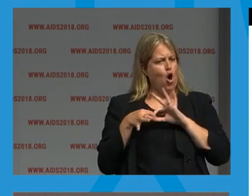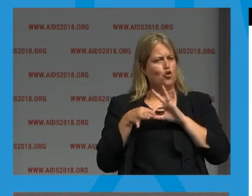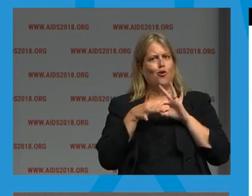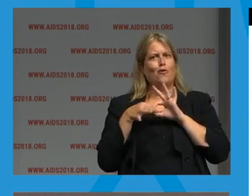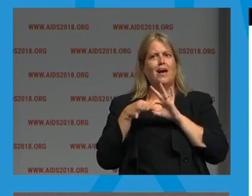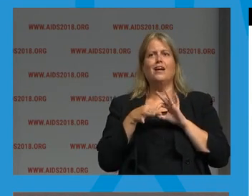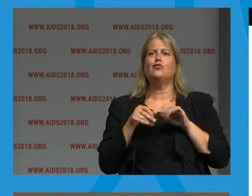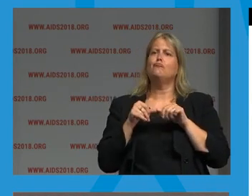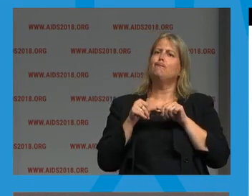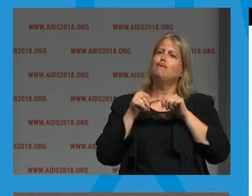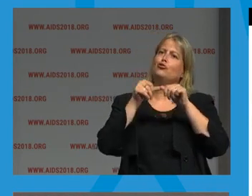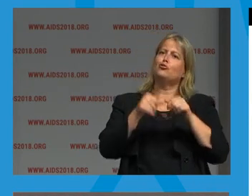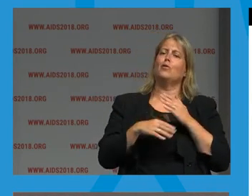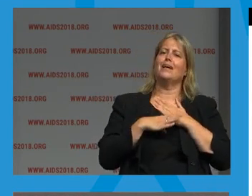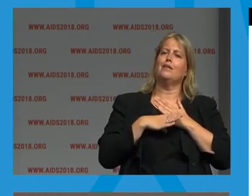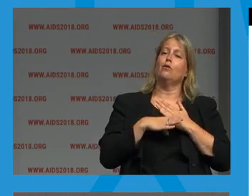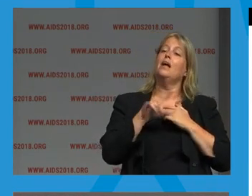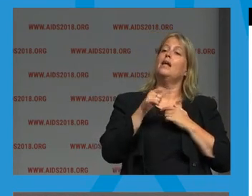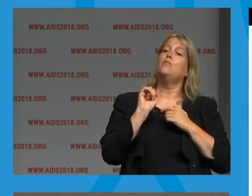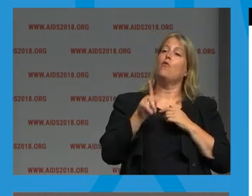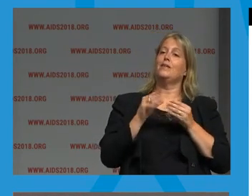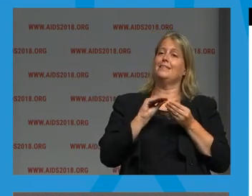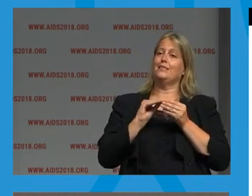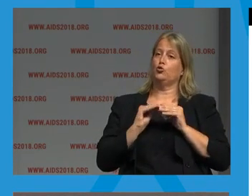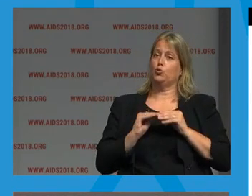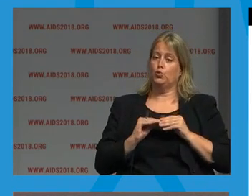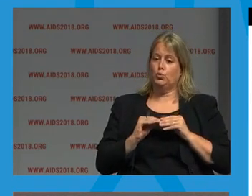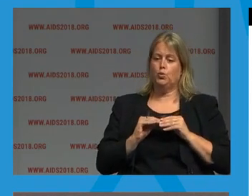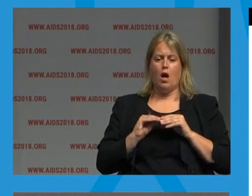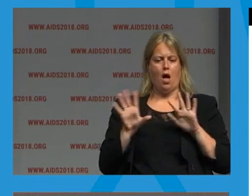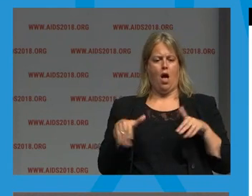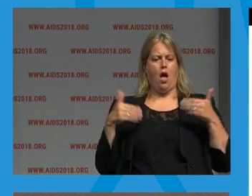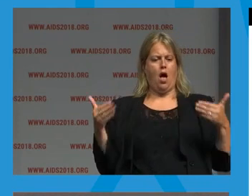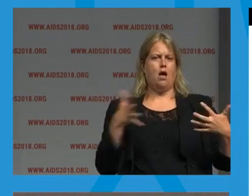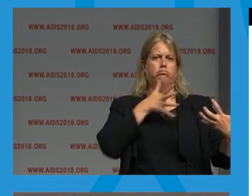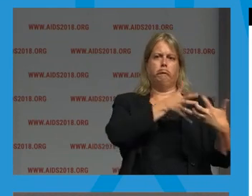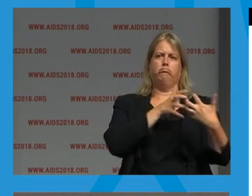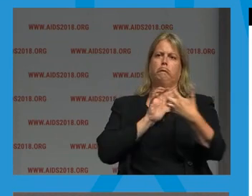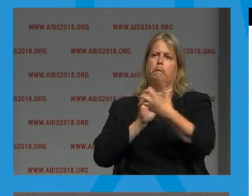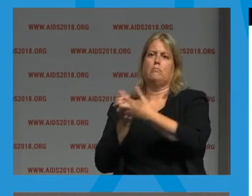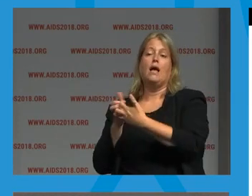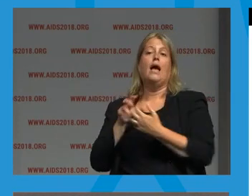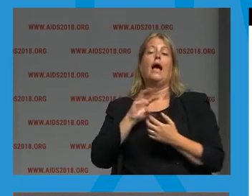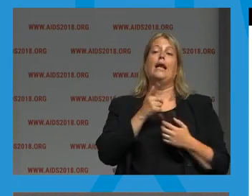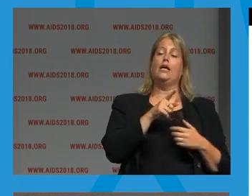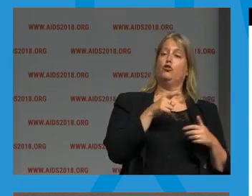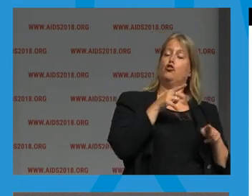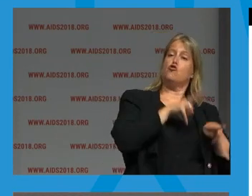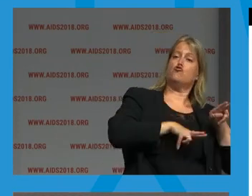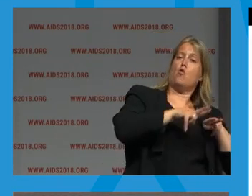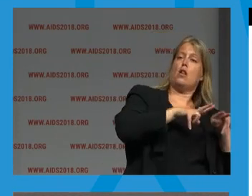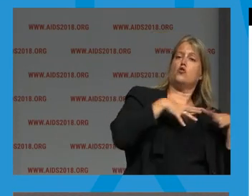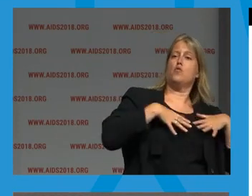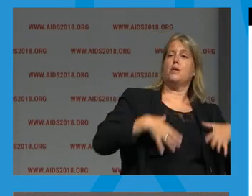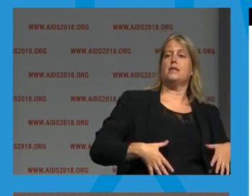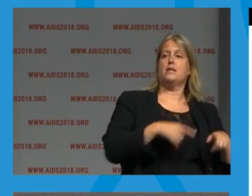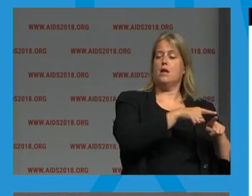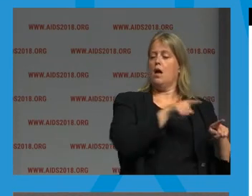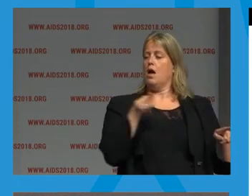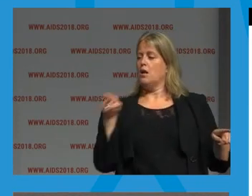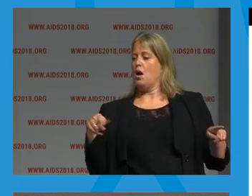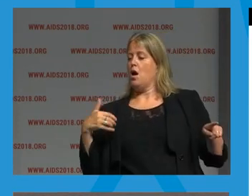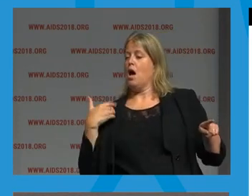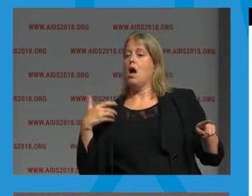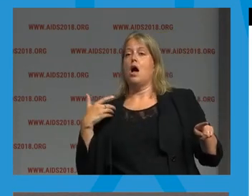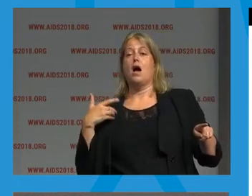of durable immunity in the lymphoid tissue that matches the elite controllers in the human with the elite controllers in the monkey model